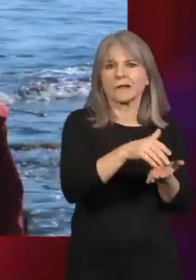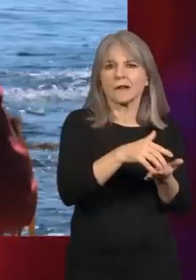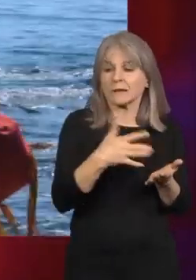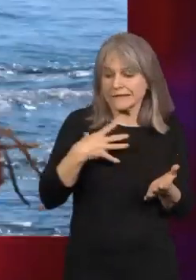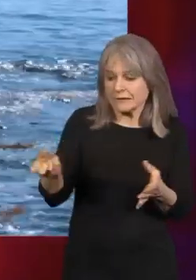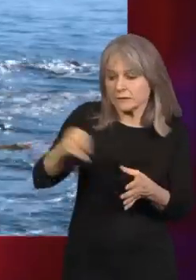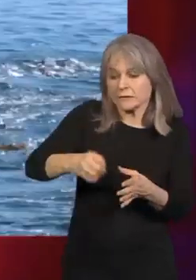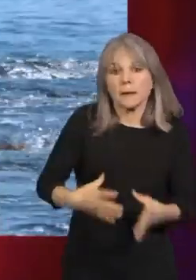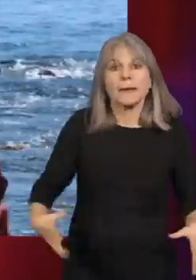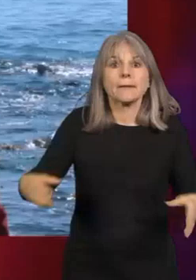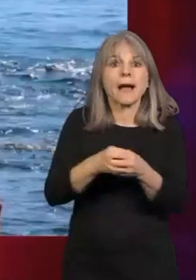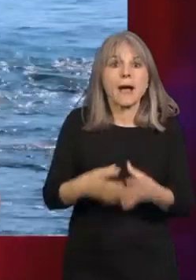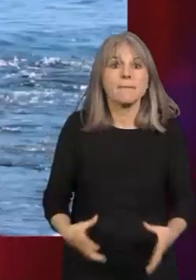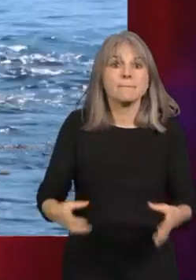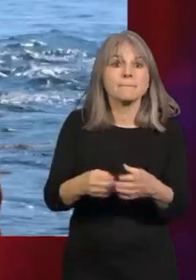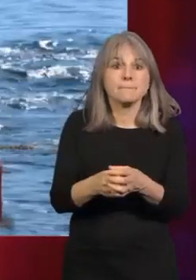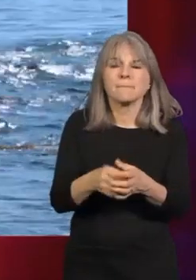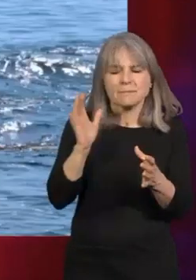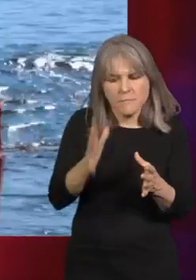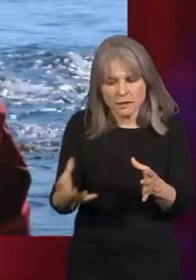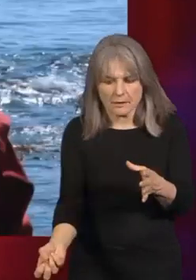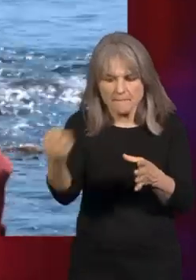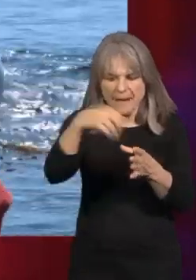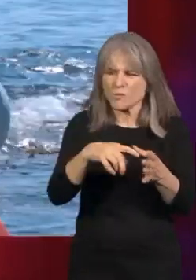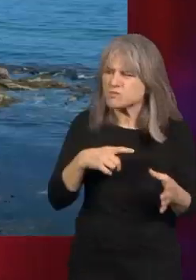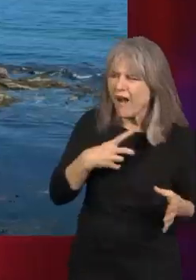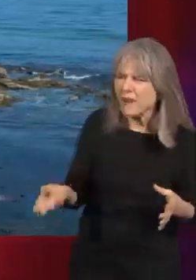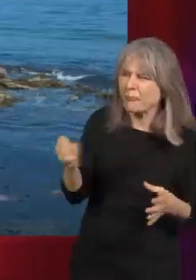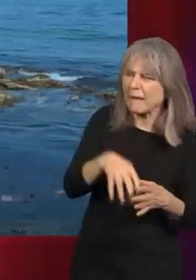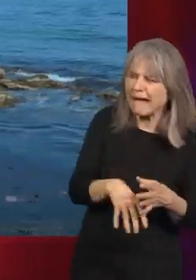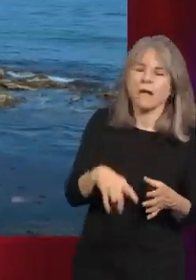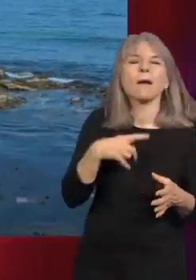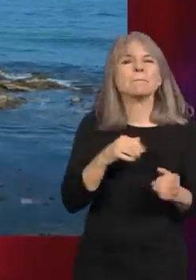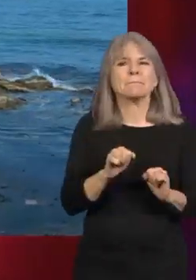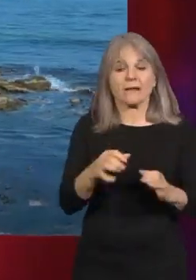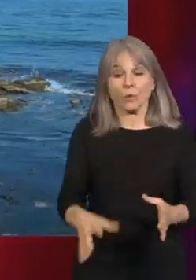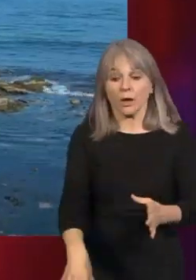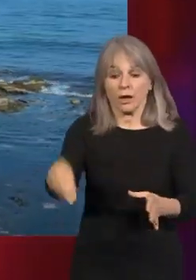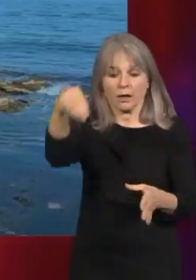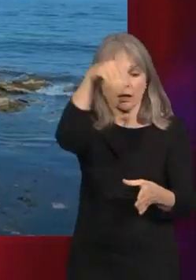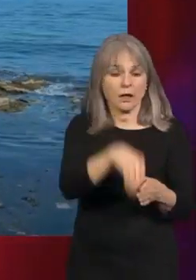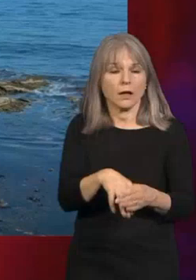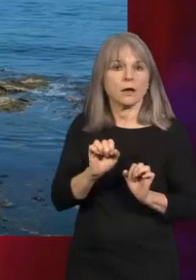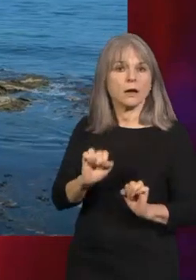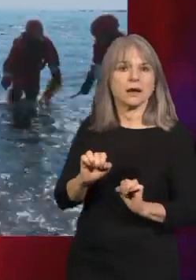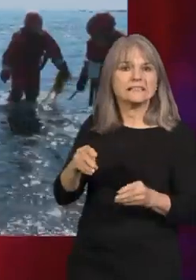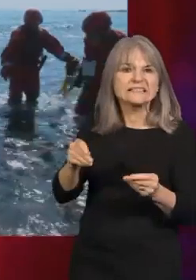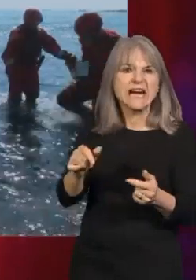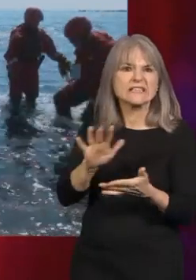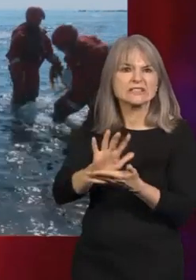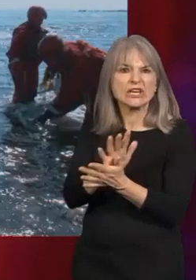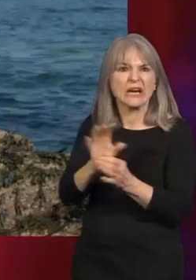factory. So straight from the sea into Straight the bag. for them to see, into the bag. It's a labour-intensive